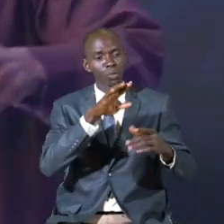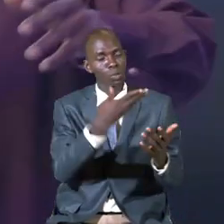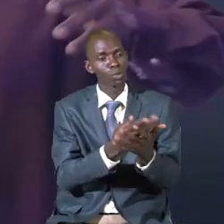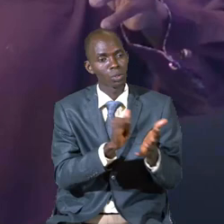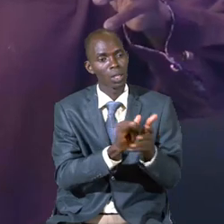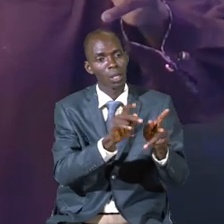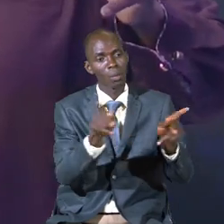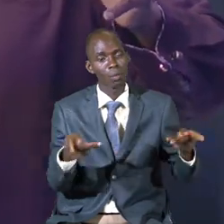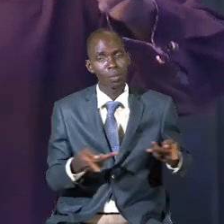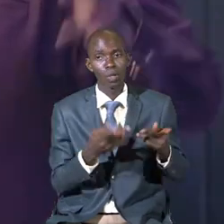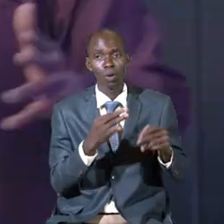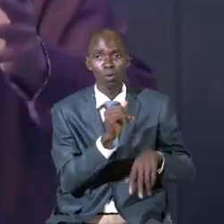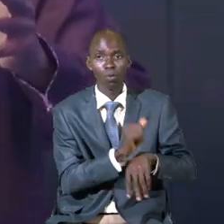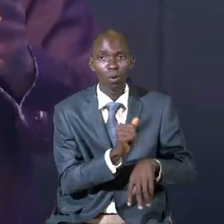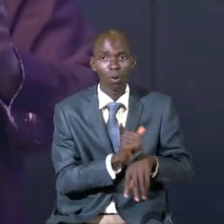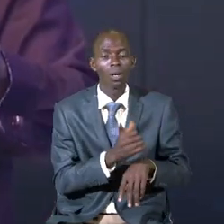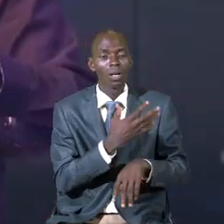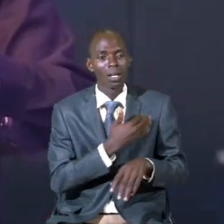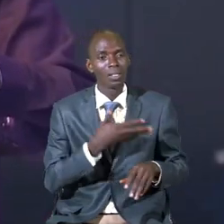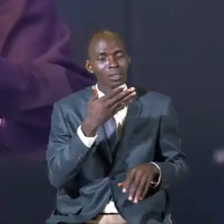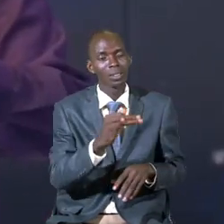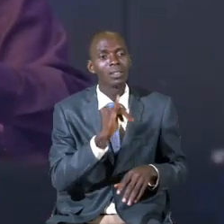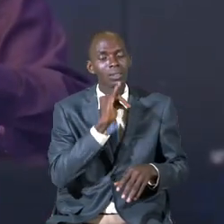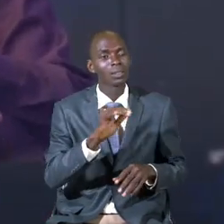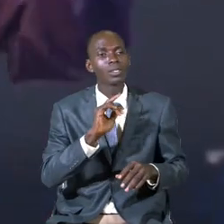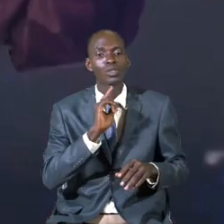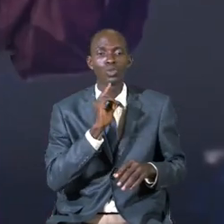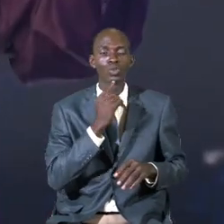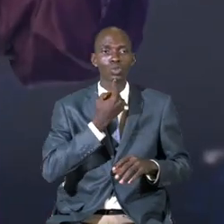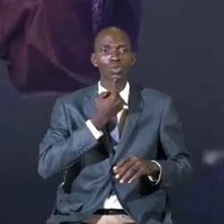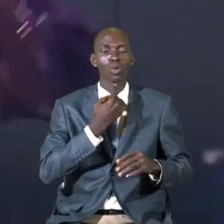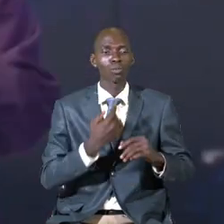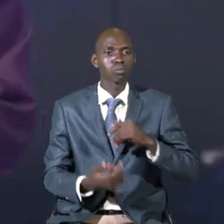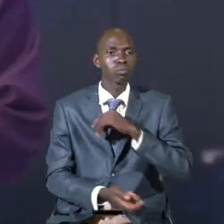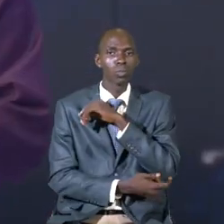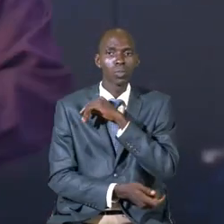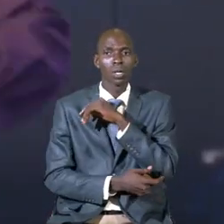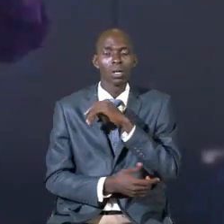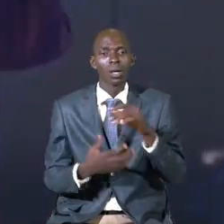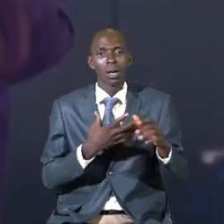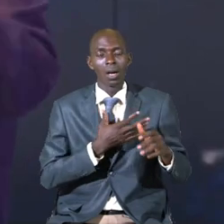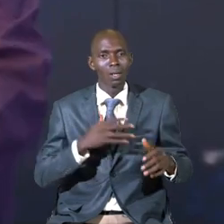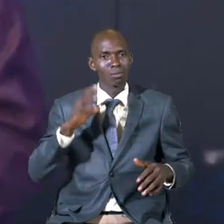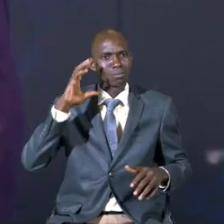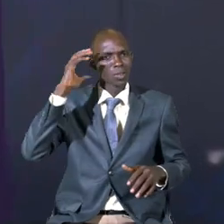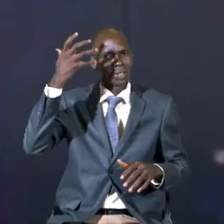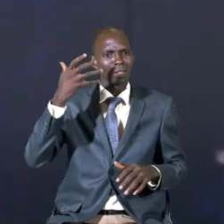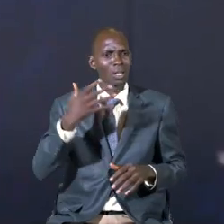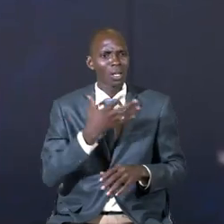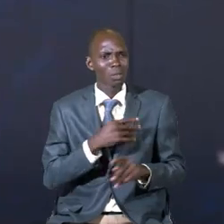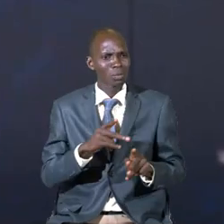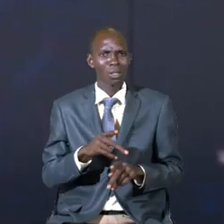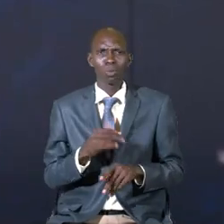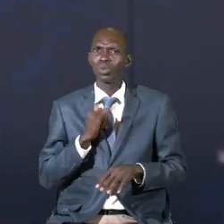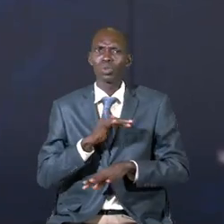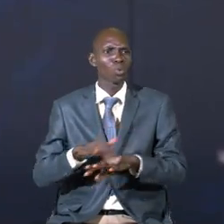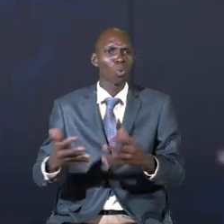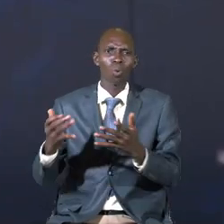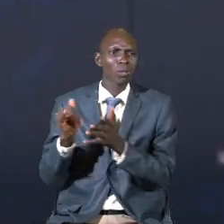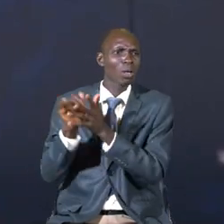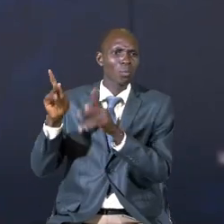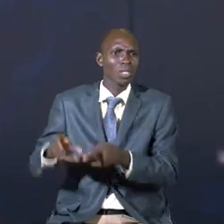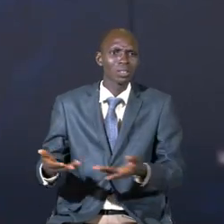and the tumultuous temper will just make everybody to see we don't want to be who wants him here